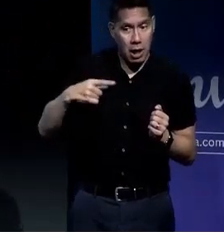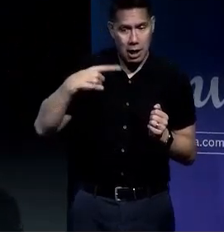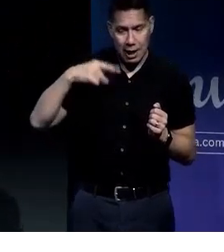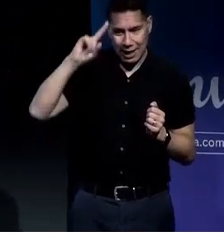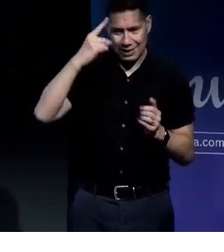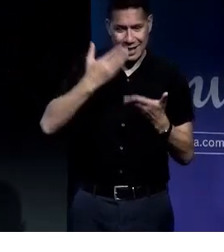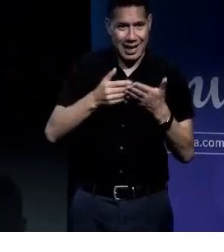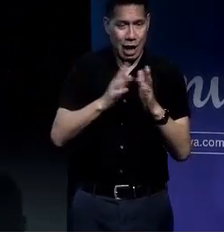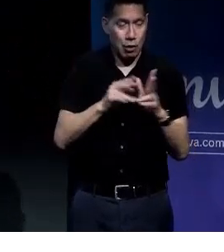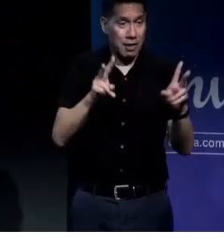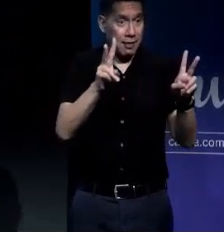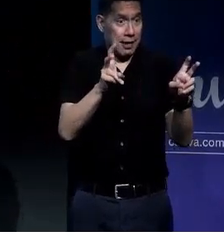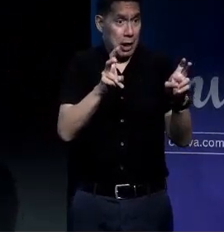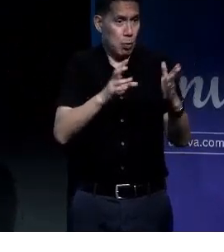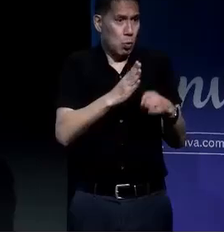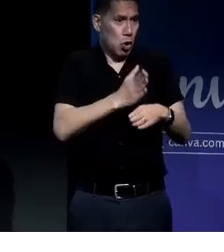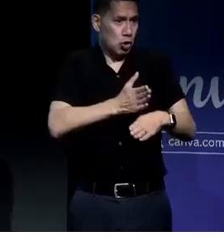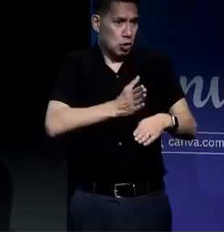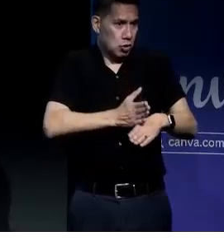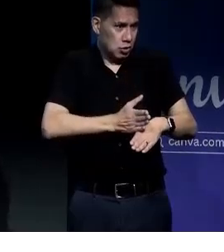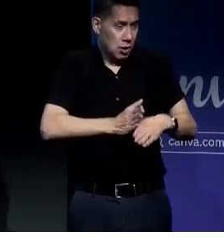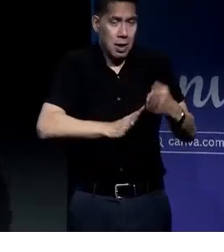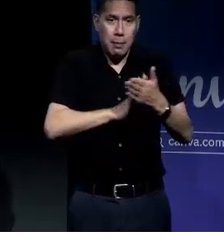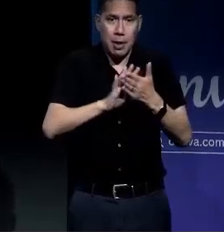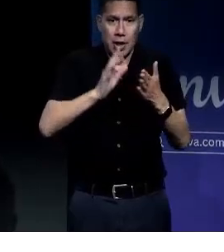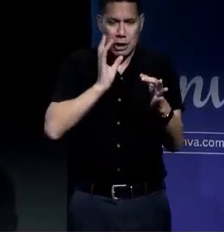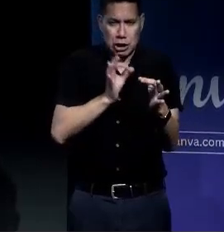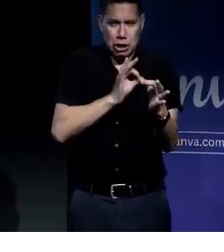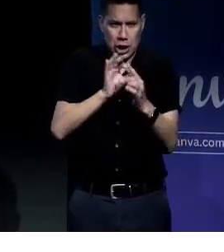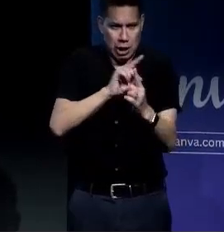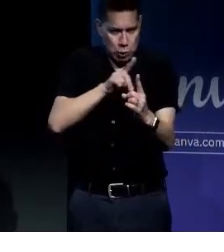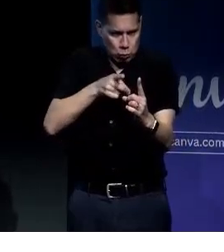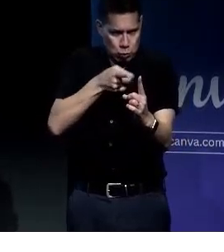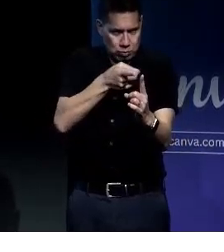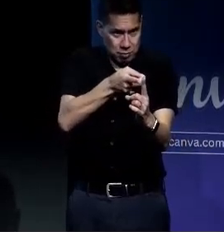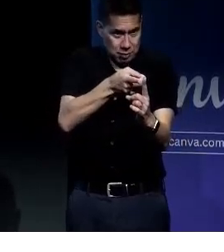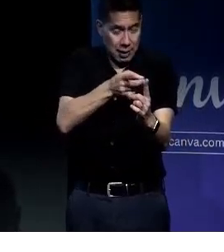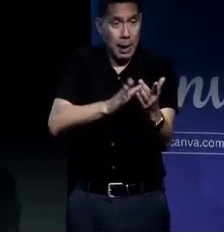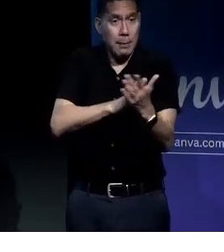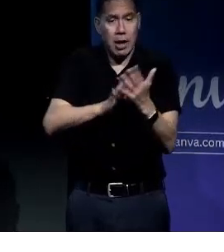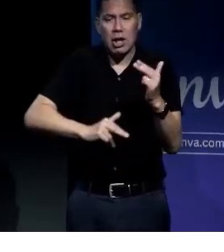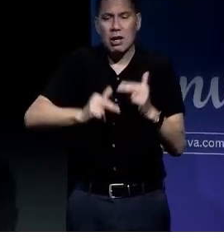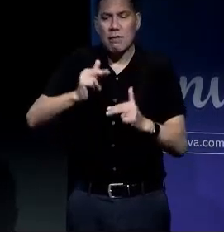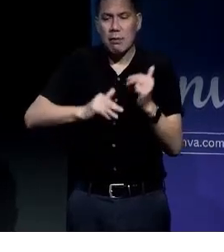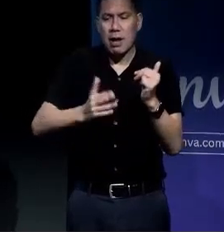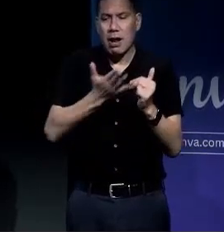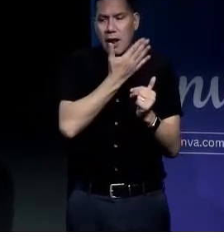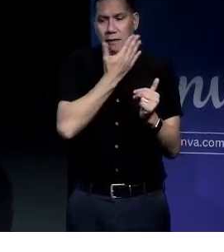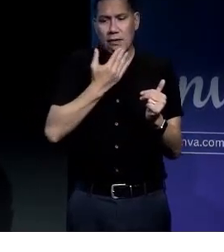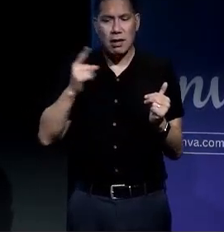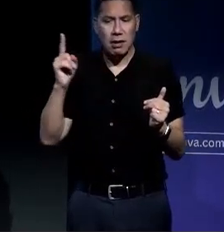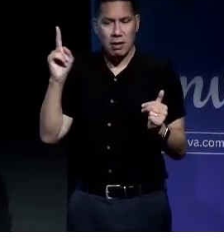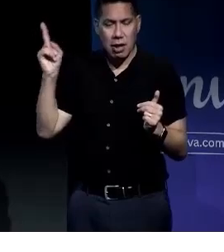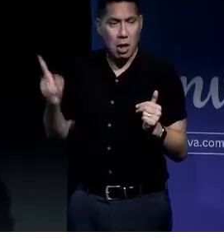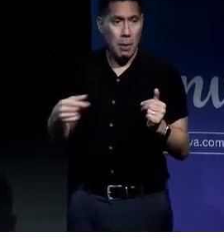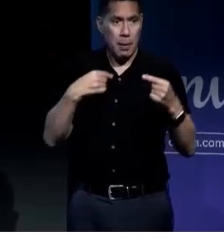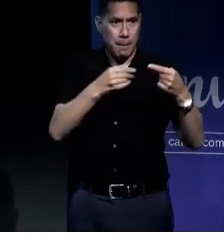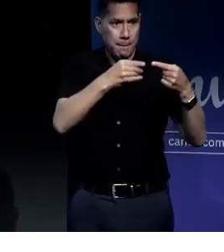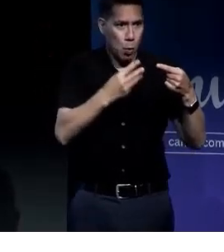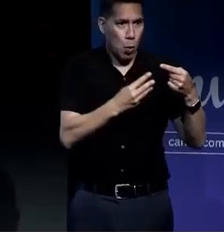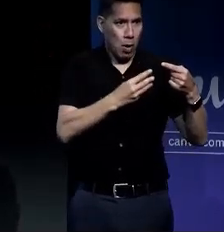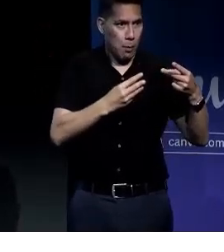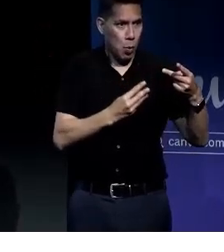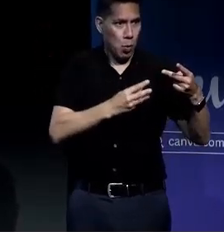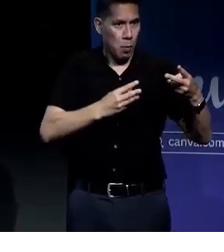the theme works means you can be designing towards it, which means your developers love you a lot more because